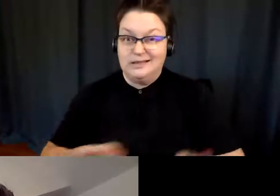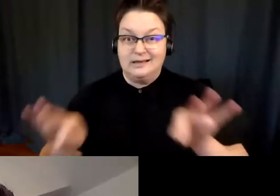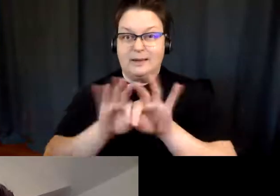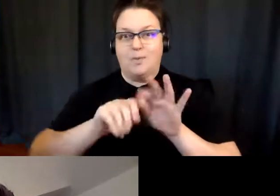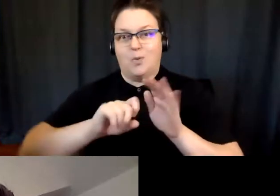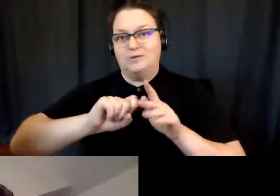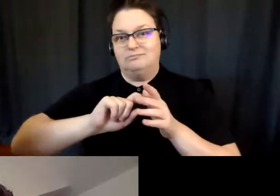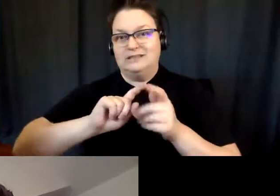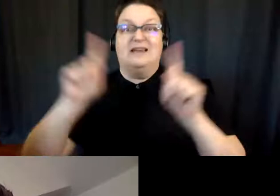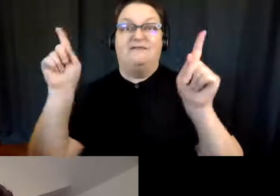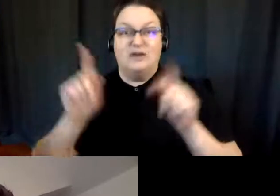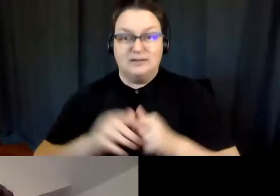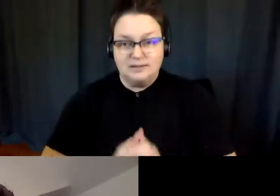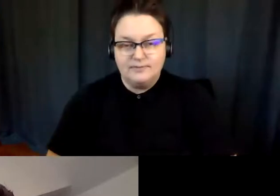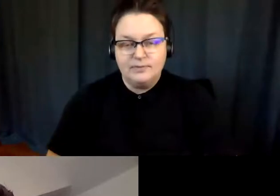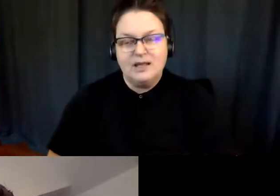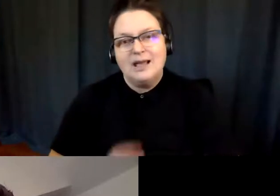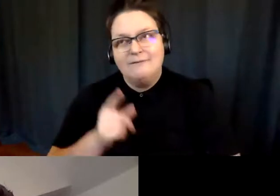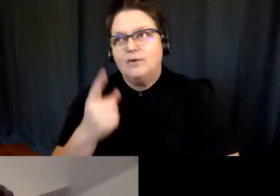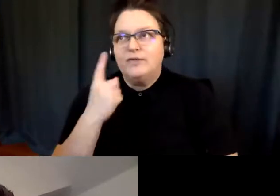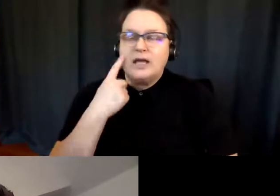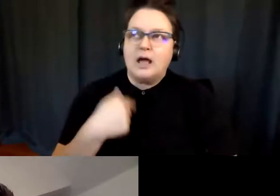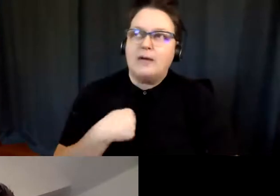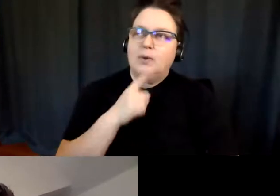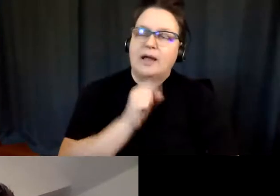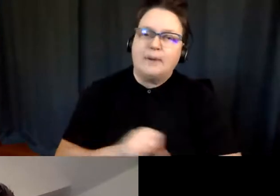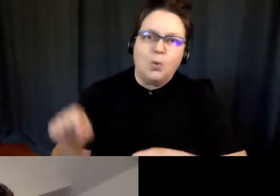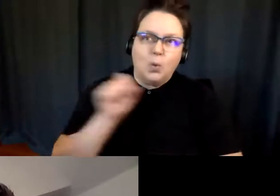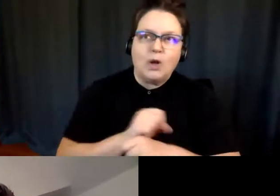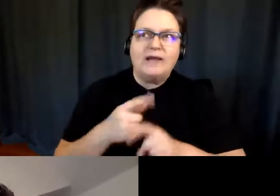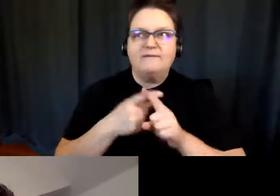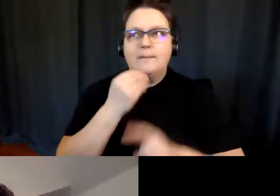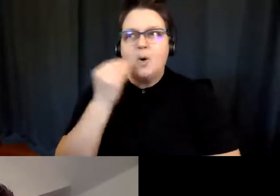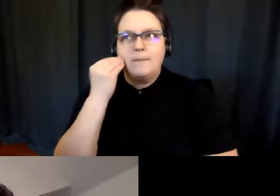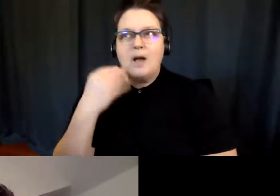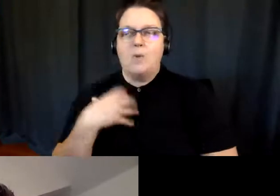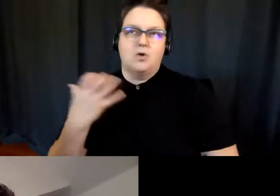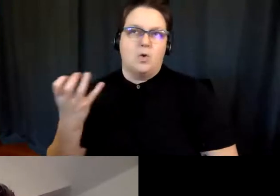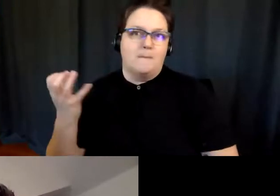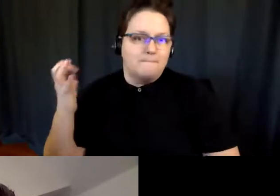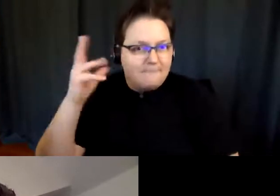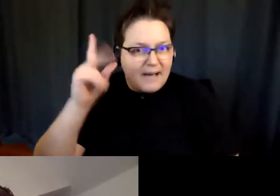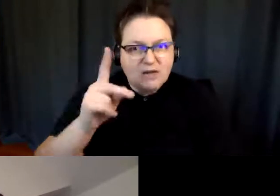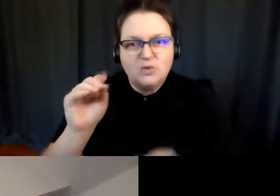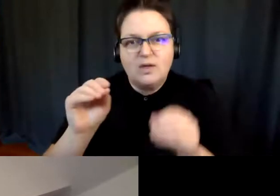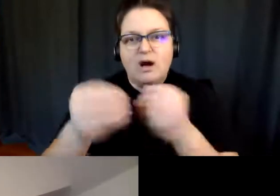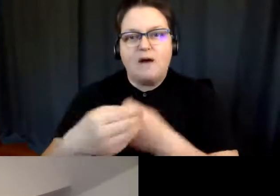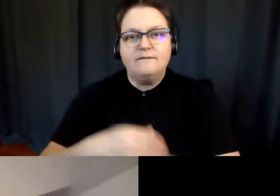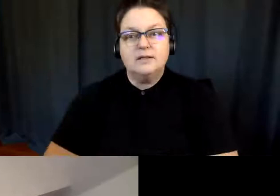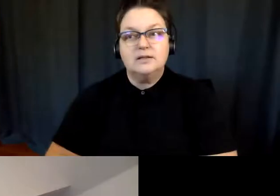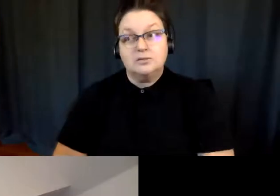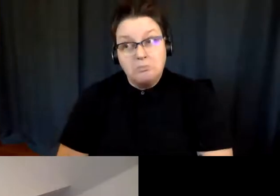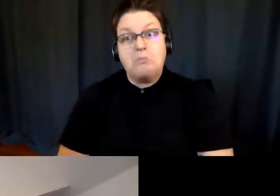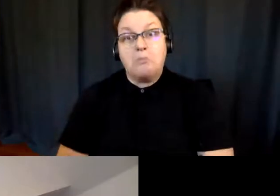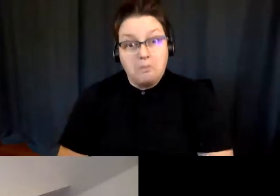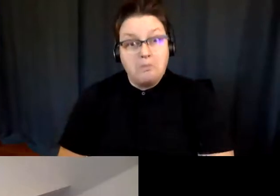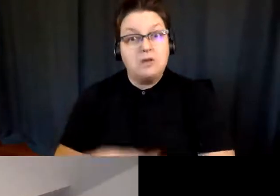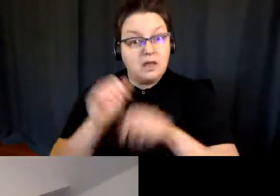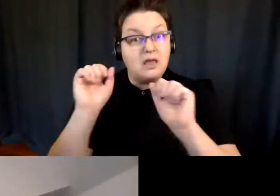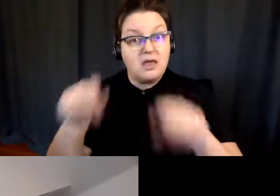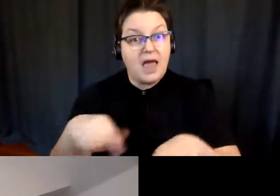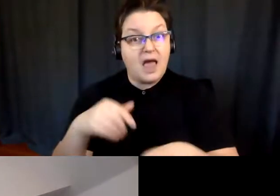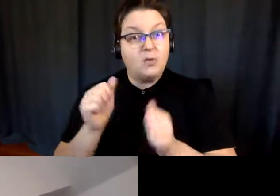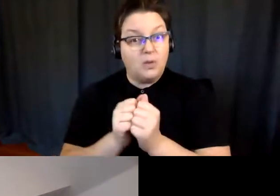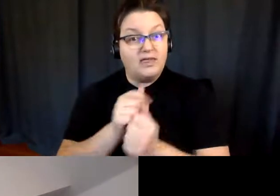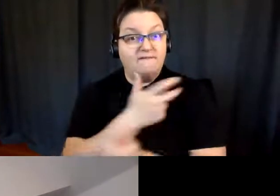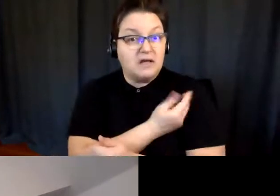thinking about, you know, I've been working from home and I'd really like to go back into the office, you know, that becomes realistic.